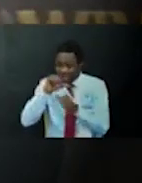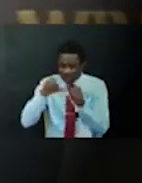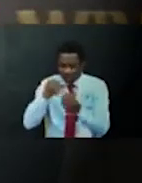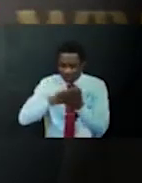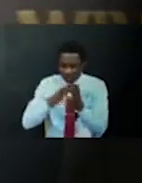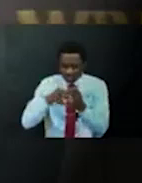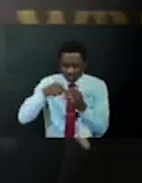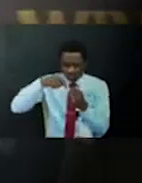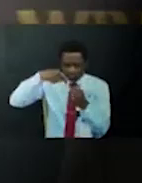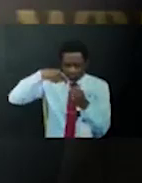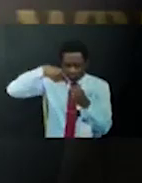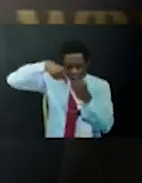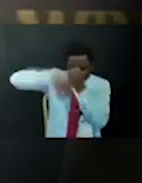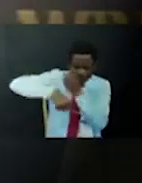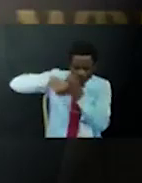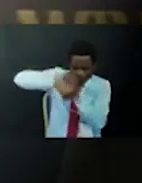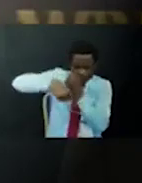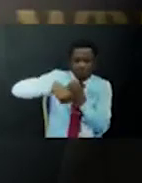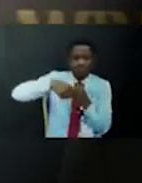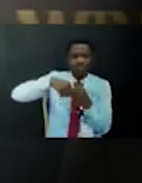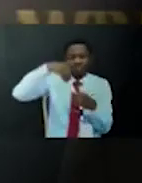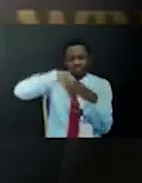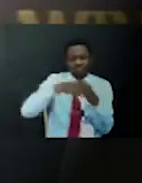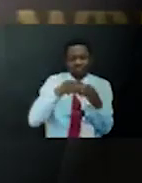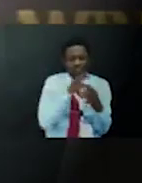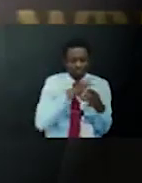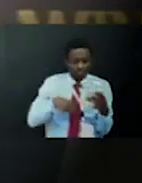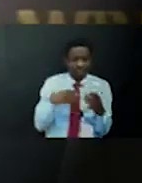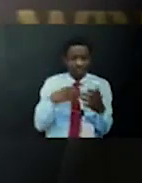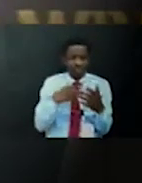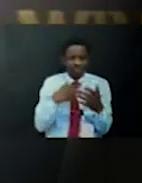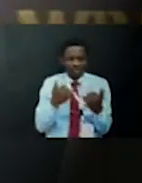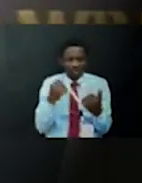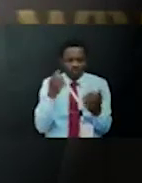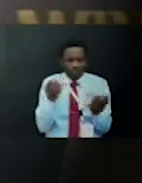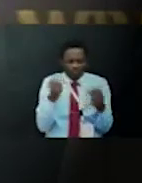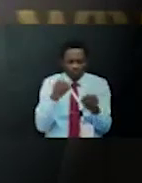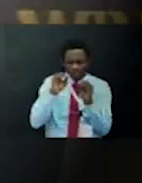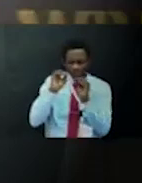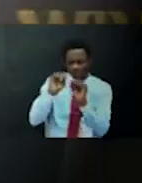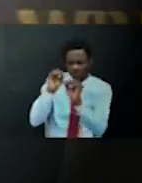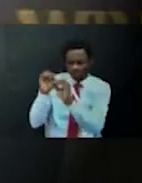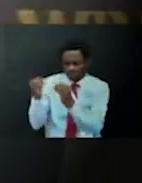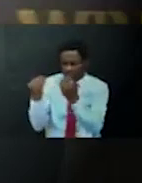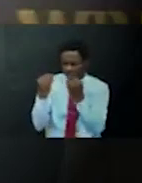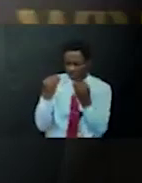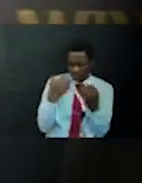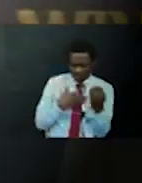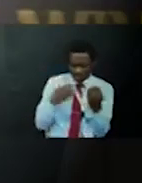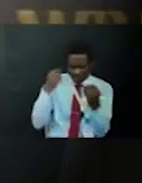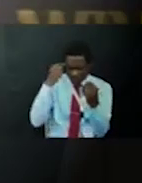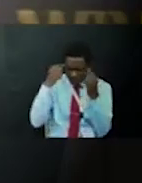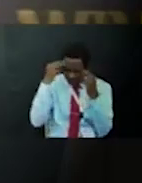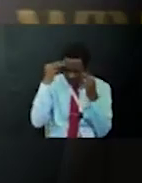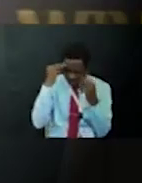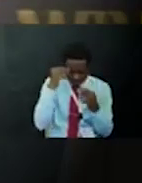mind was going, following the roots. Now, it is scripture that you shall lay hands on the sick and the sick shall